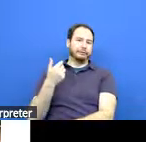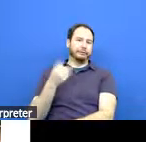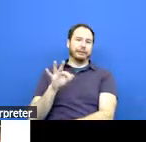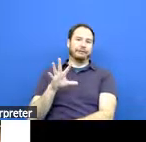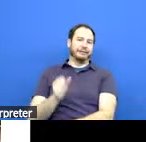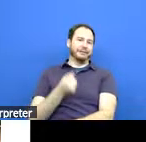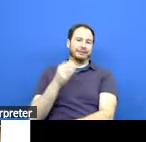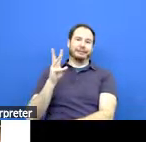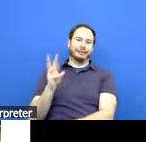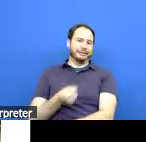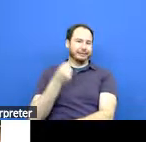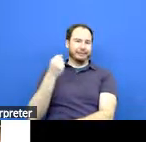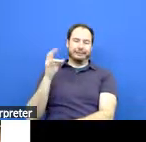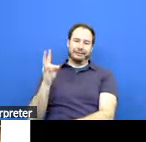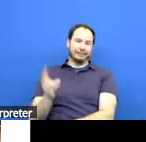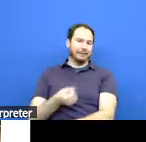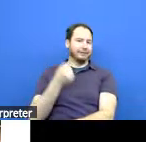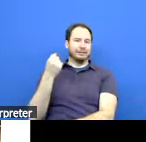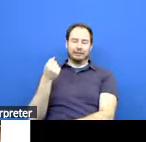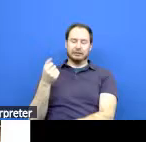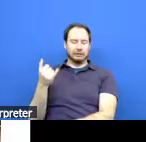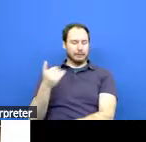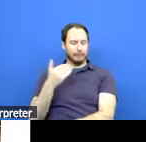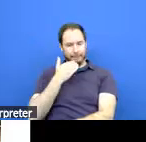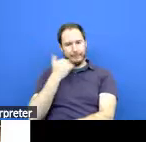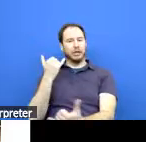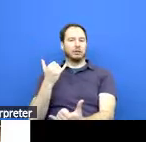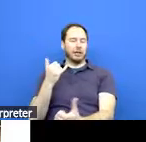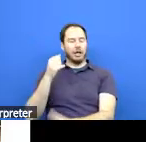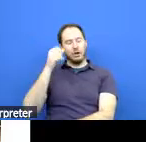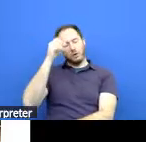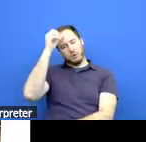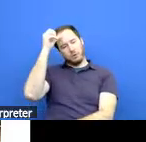60s, 70s, even up through 2000. So